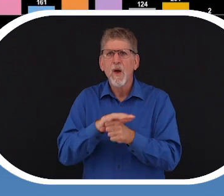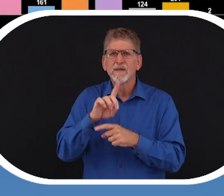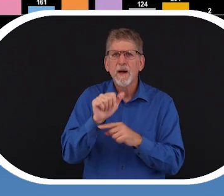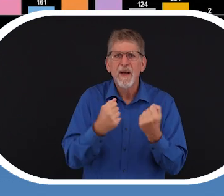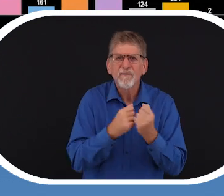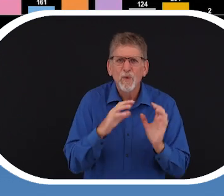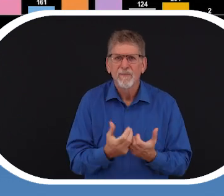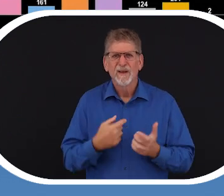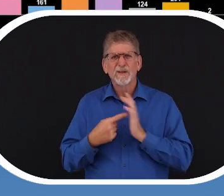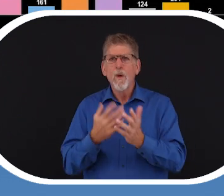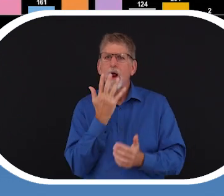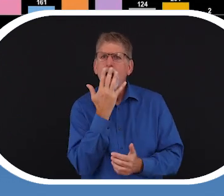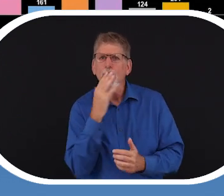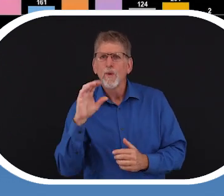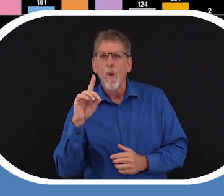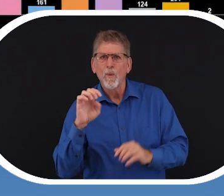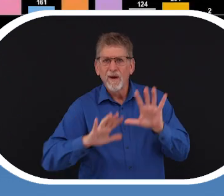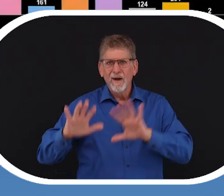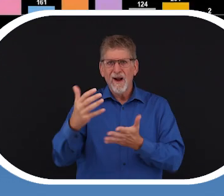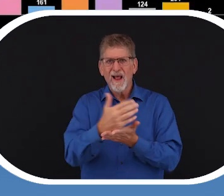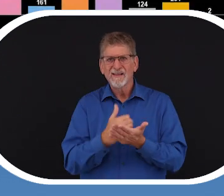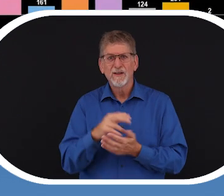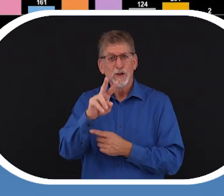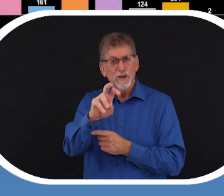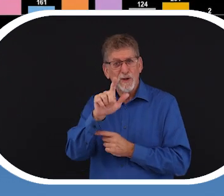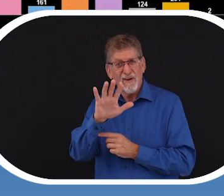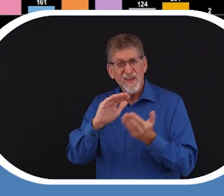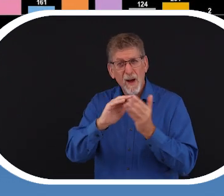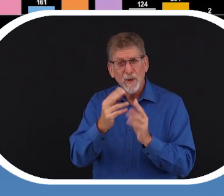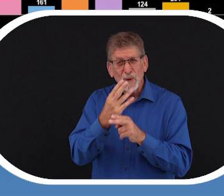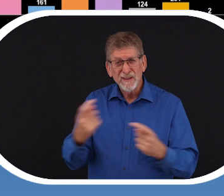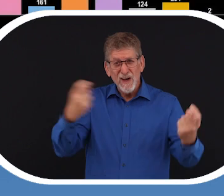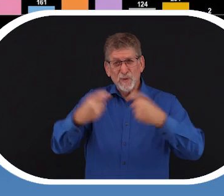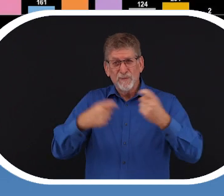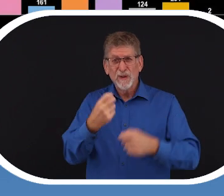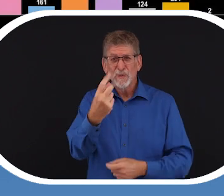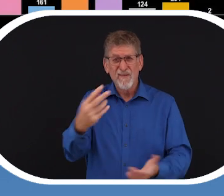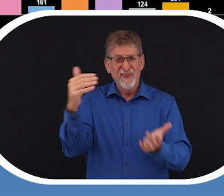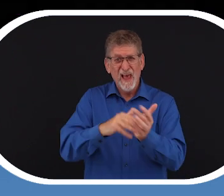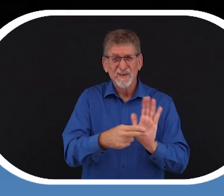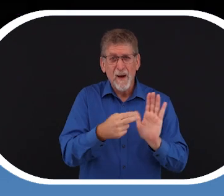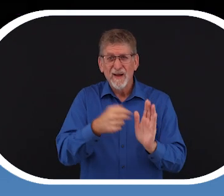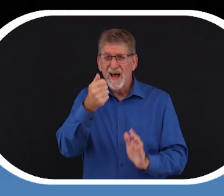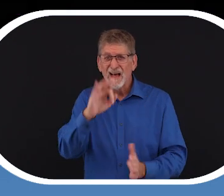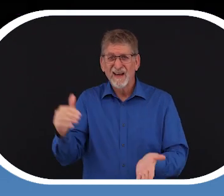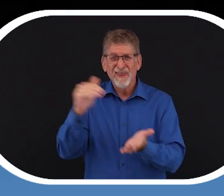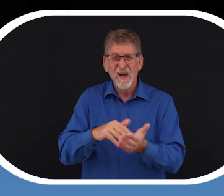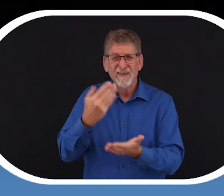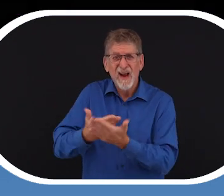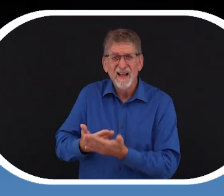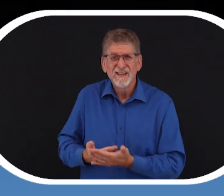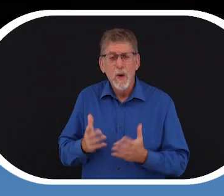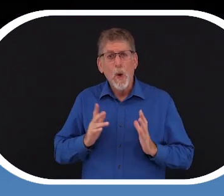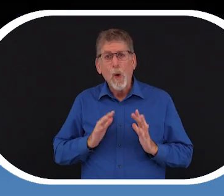data. 225 community users contributed over 12,000 labels and 19,000 validations. And what's interesting about